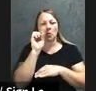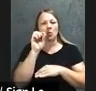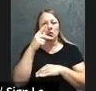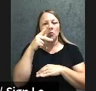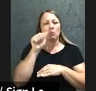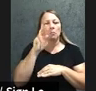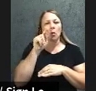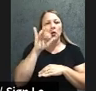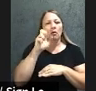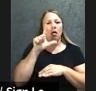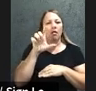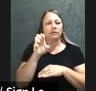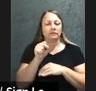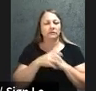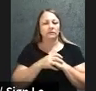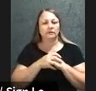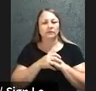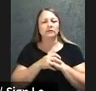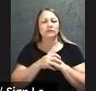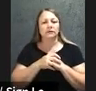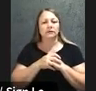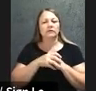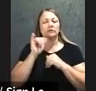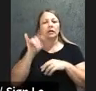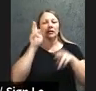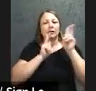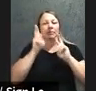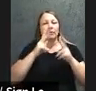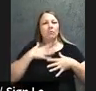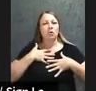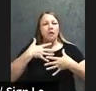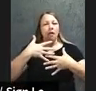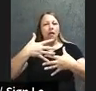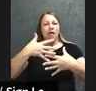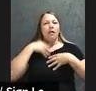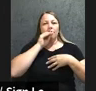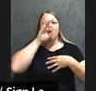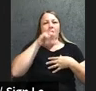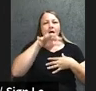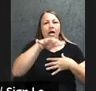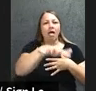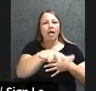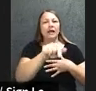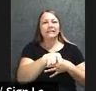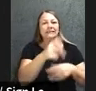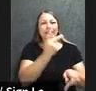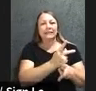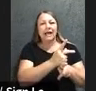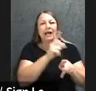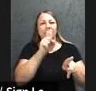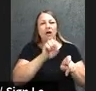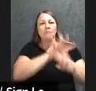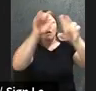efficient for dealing with particles that people exhale and breathe and talk, in the room. It keeps them from accumulating.